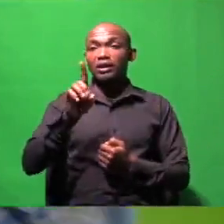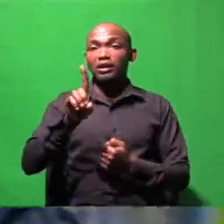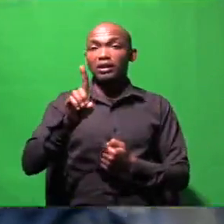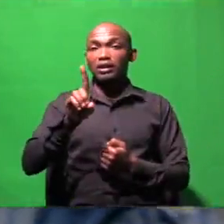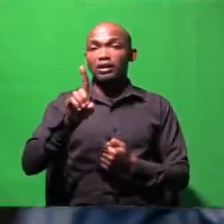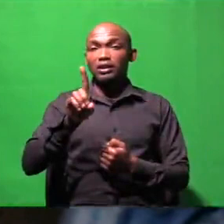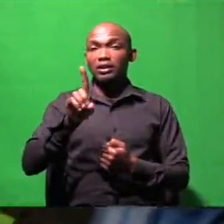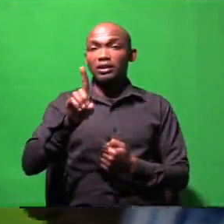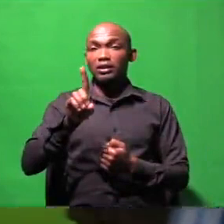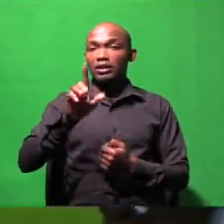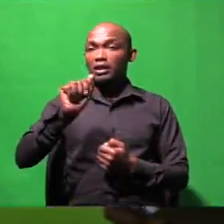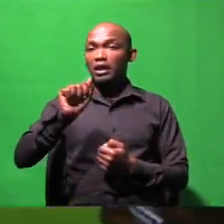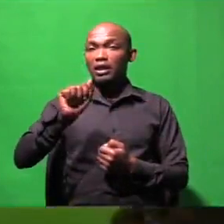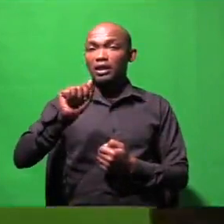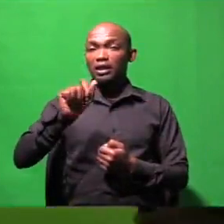of atomic.